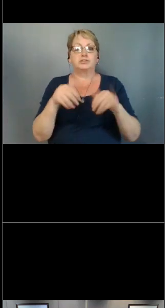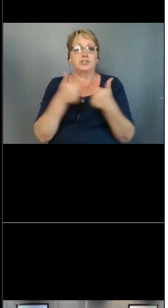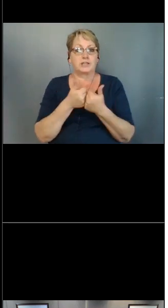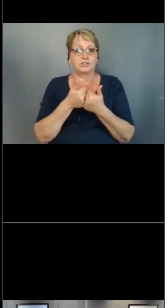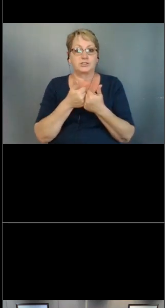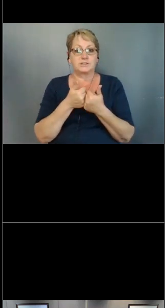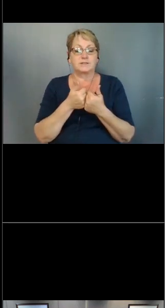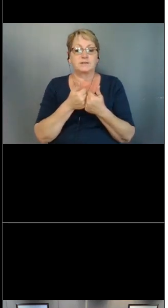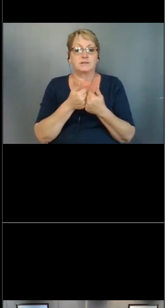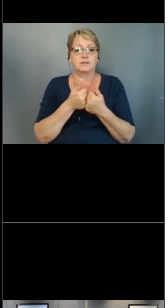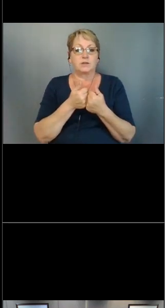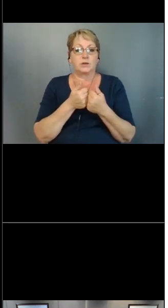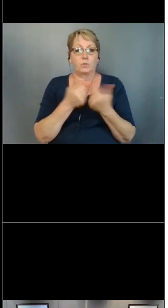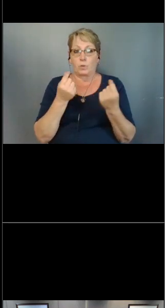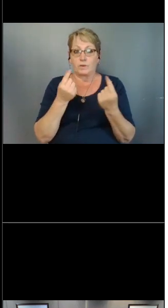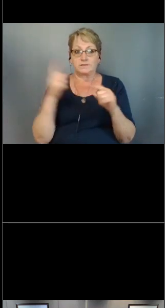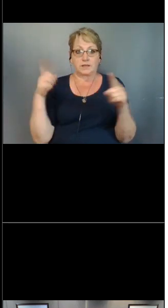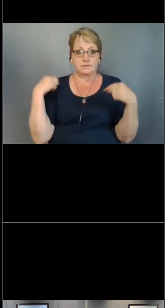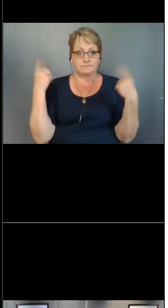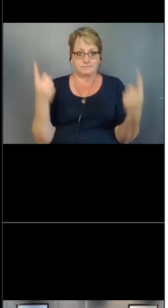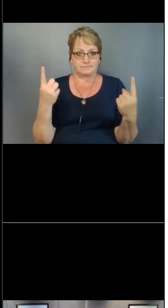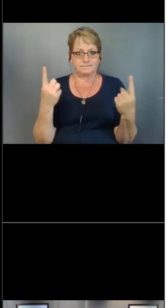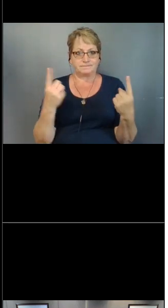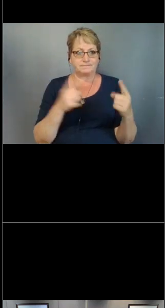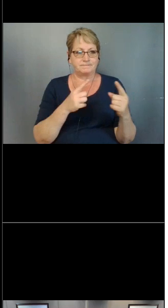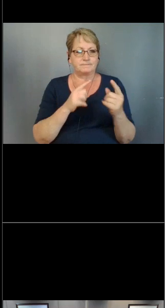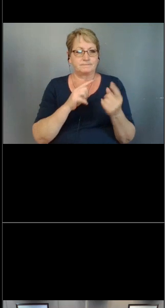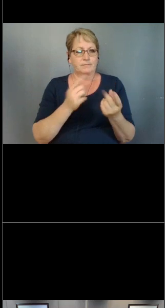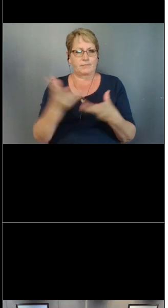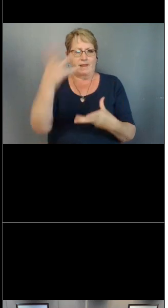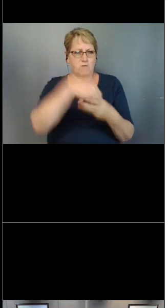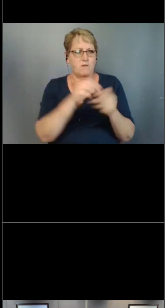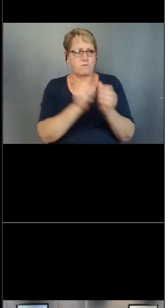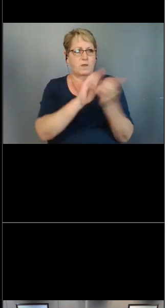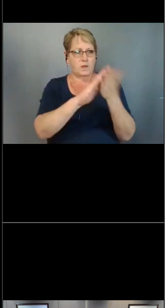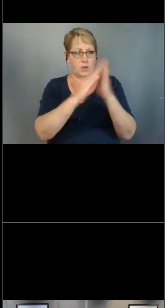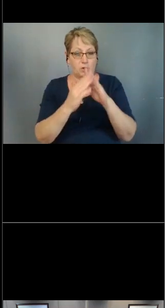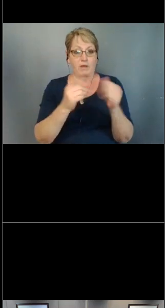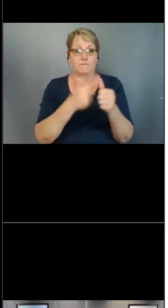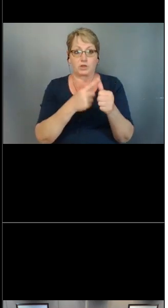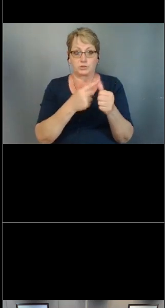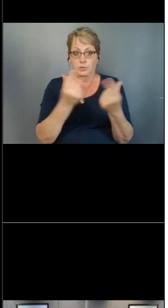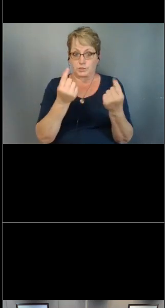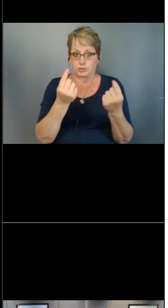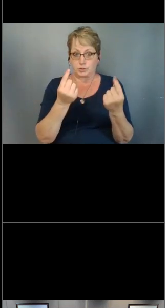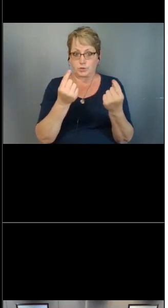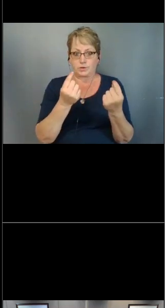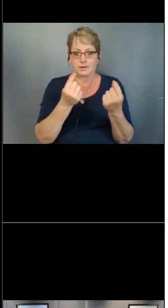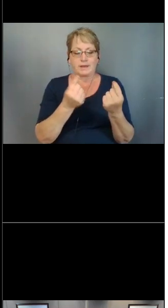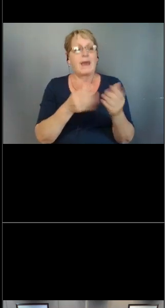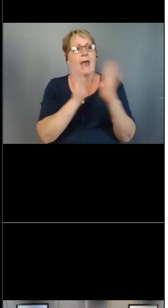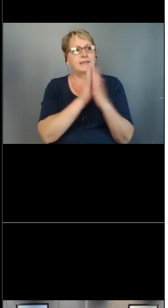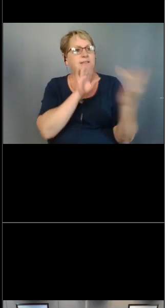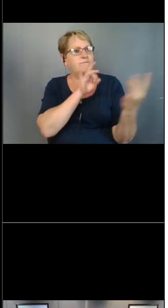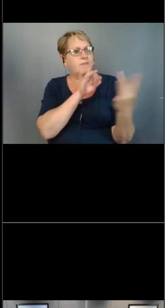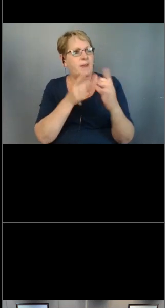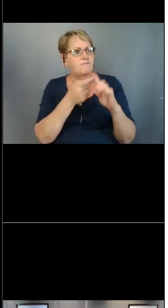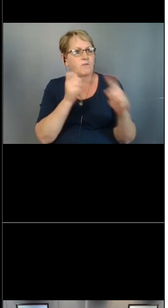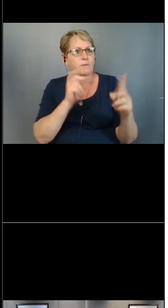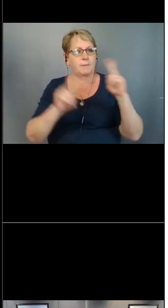To get to this point, we've conducted a robust community engagement effort. The first phase of community engagement was targeted at soliciting feedback from our residents